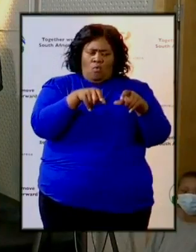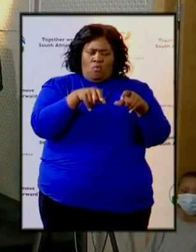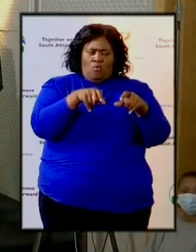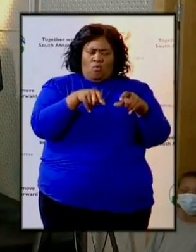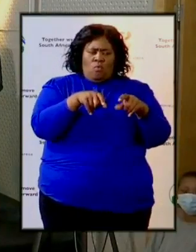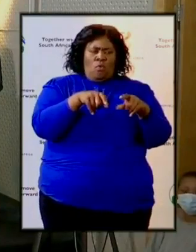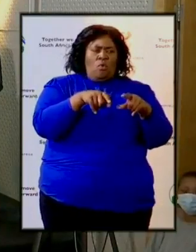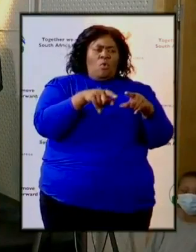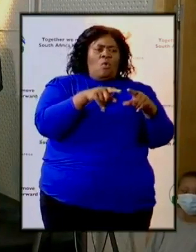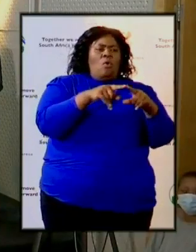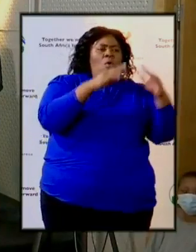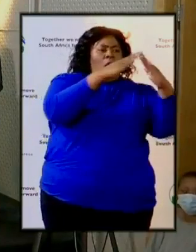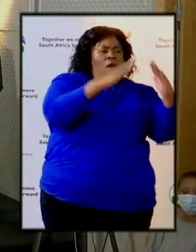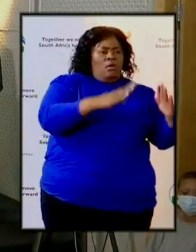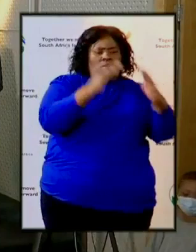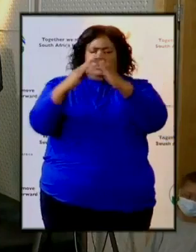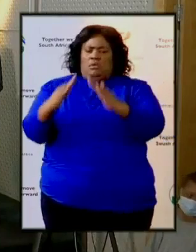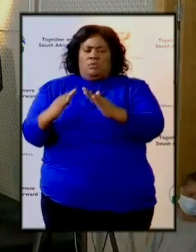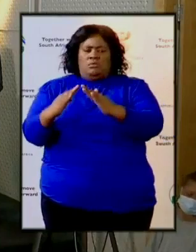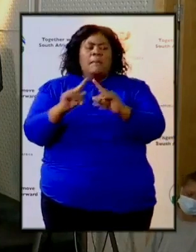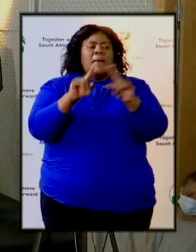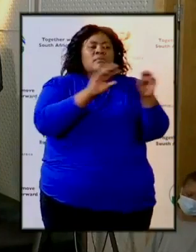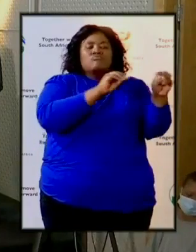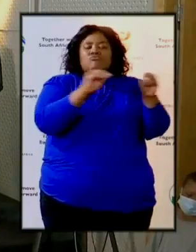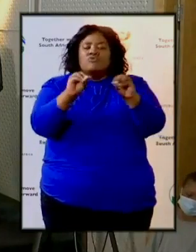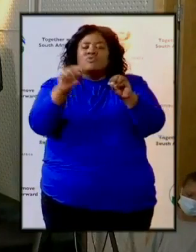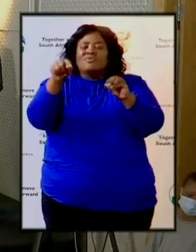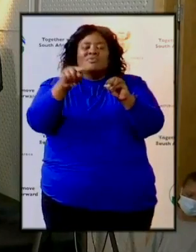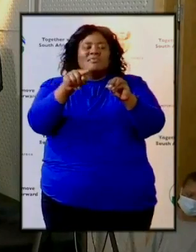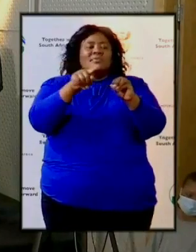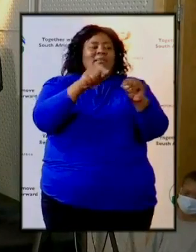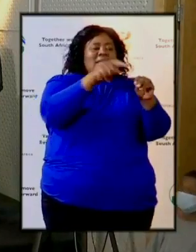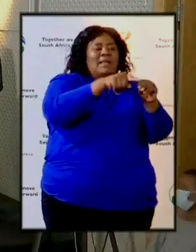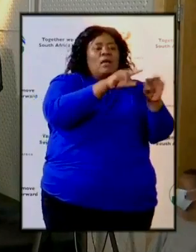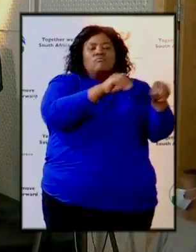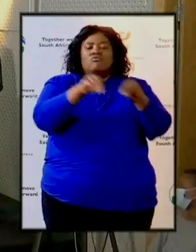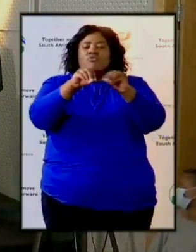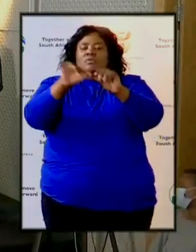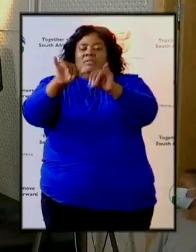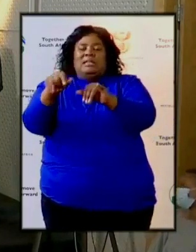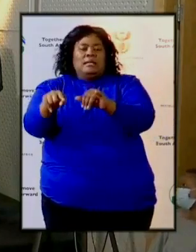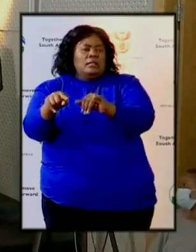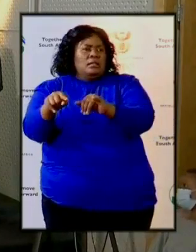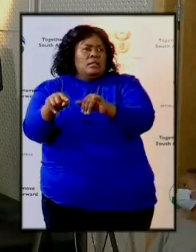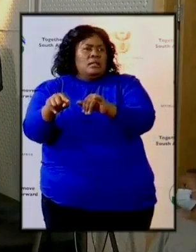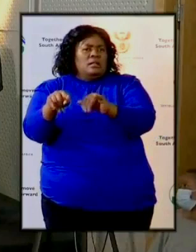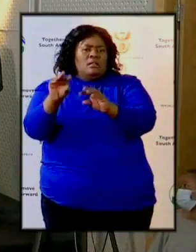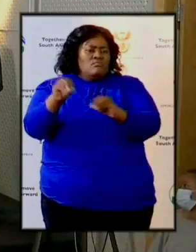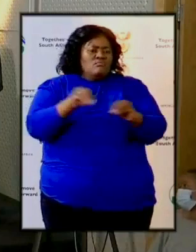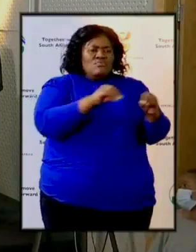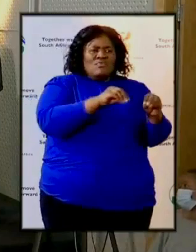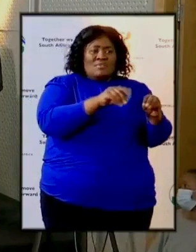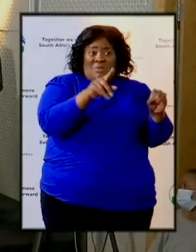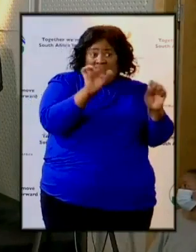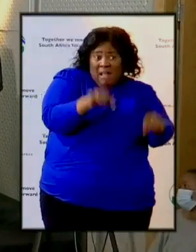locally, i.e. not travel across provincial lines, but people who need to move, will they be allowed to do